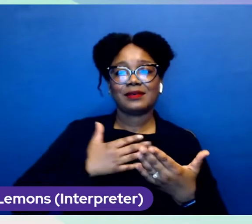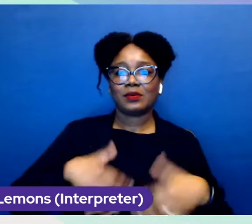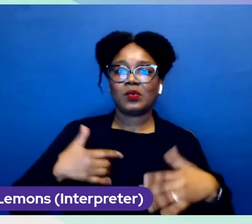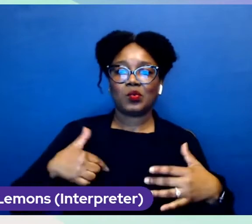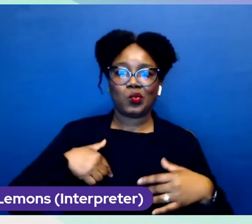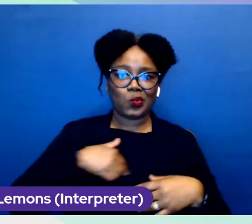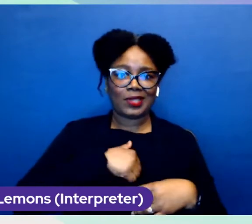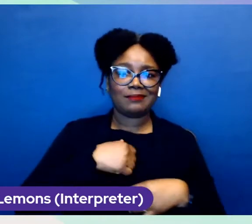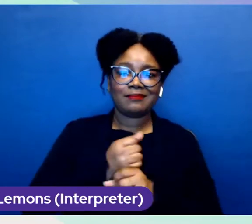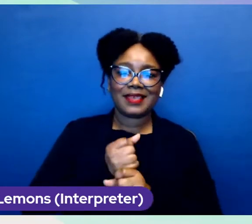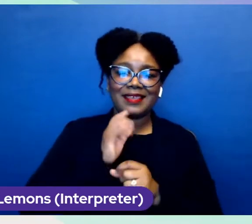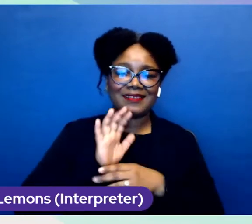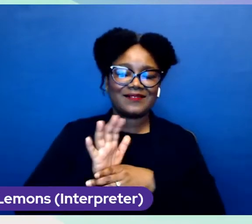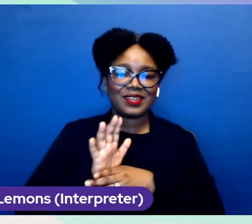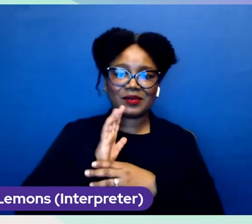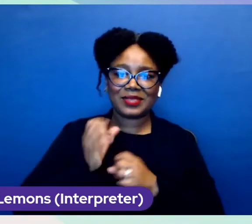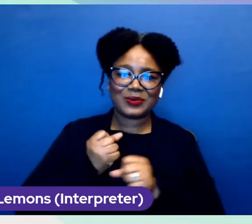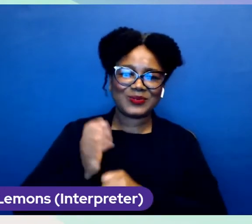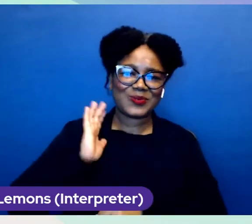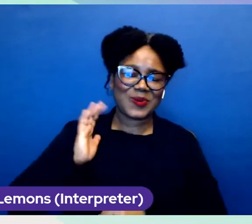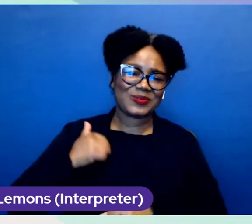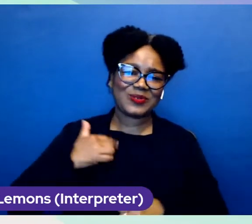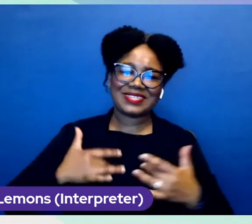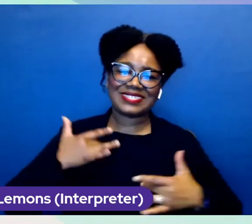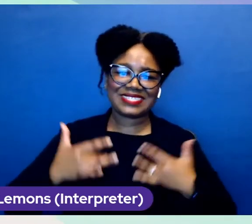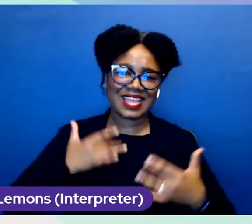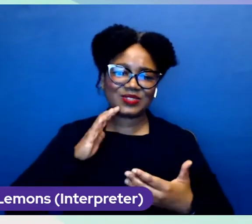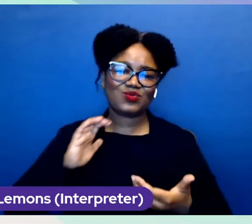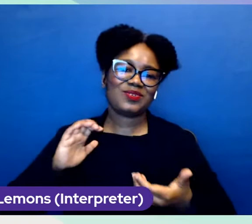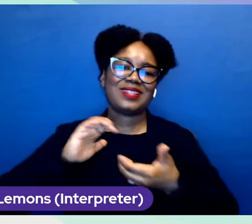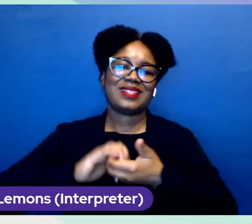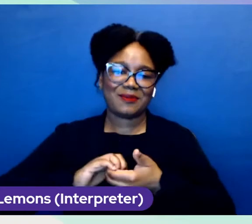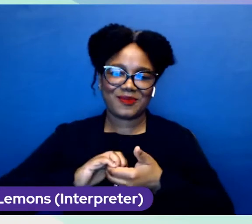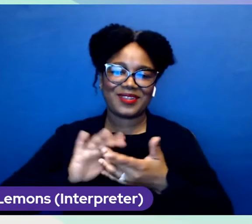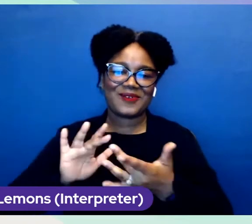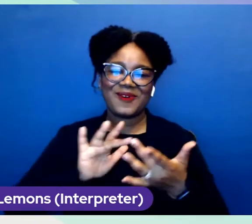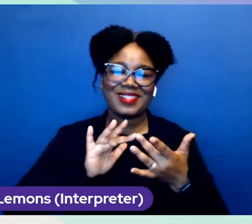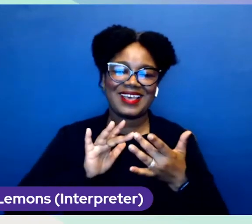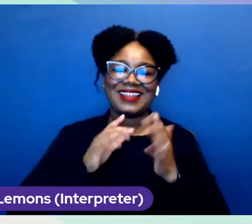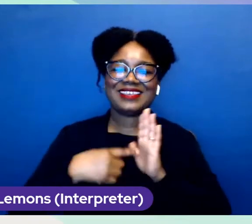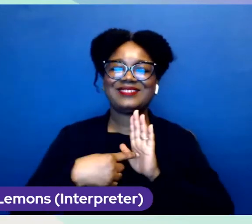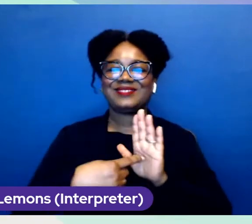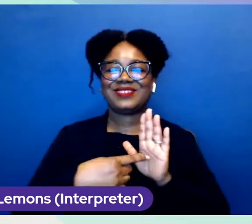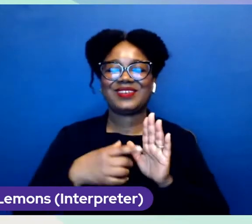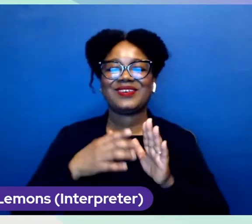to have this commission and to re-collaborate online to share with you our music.